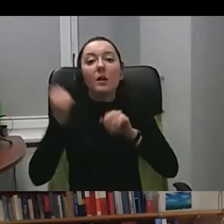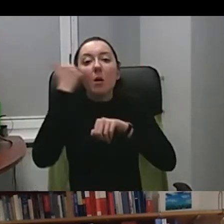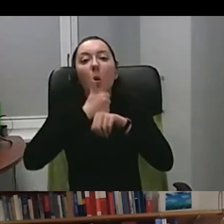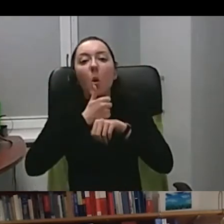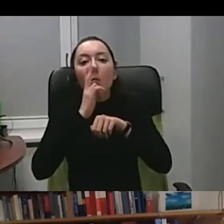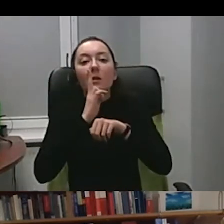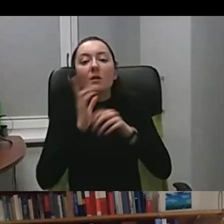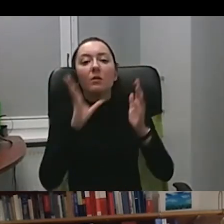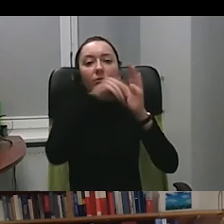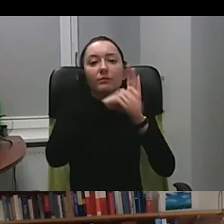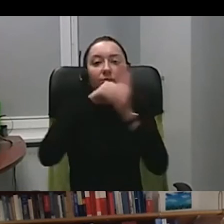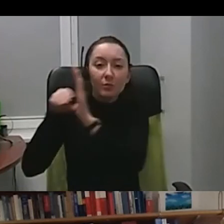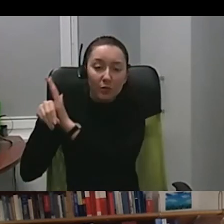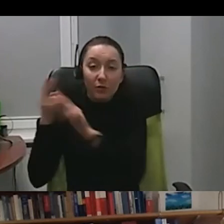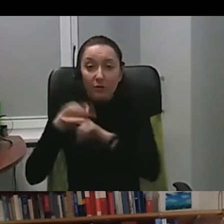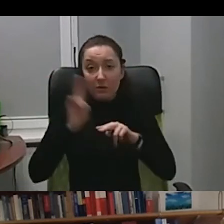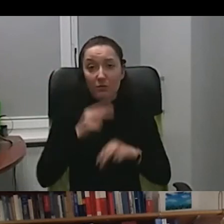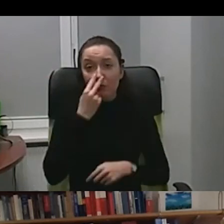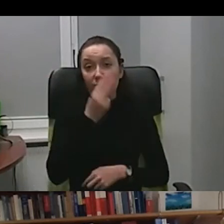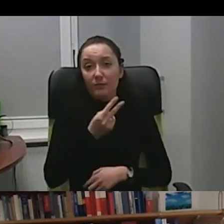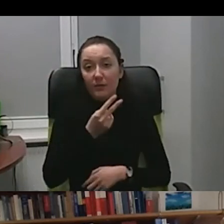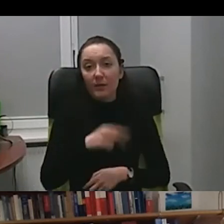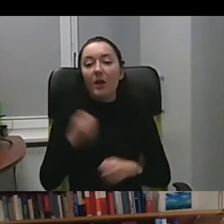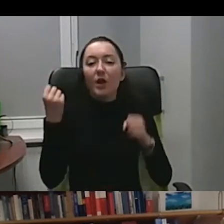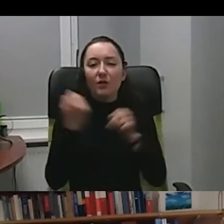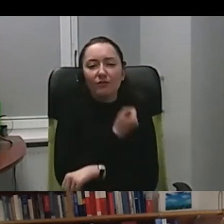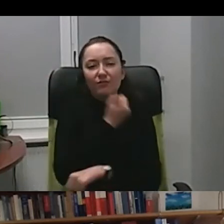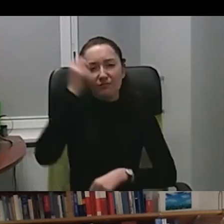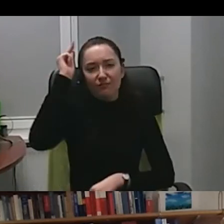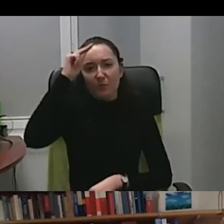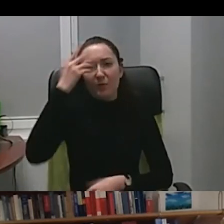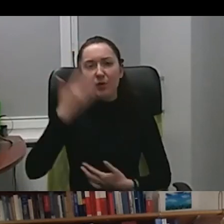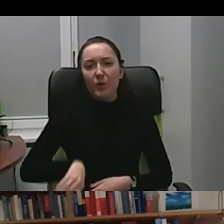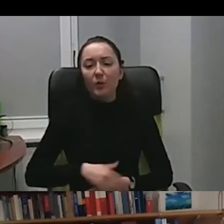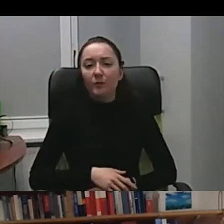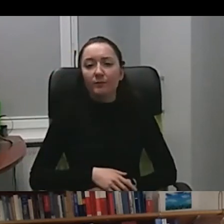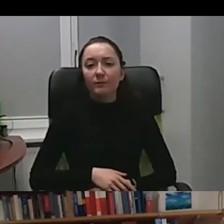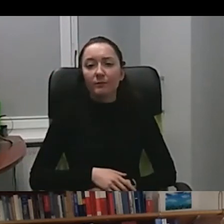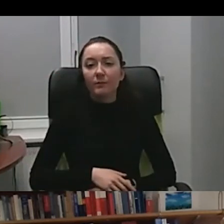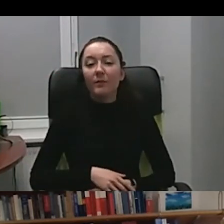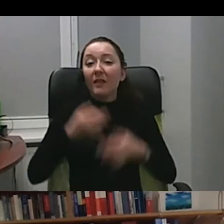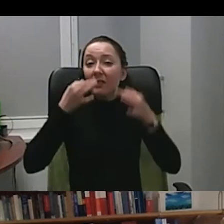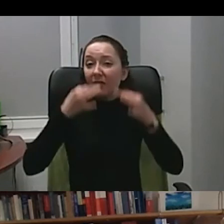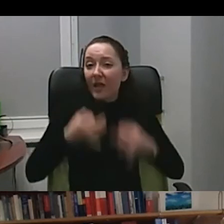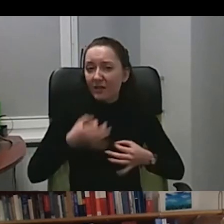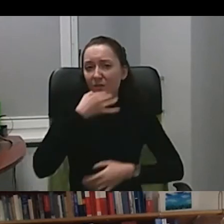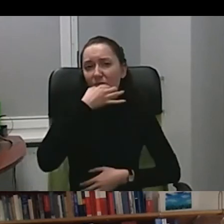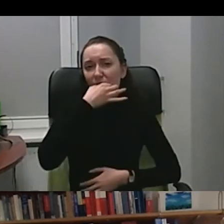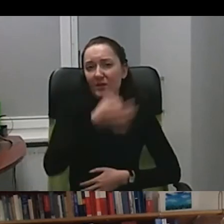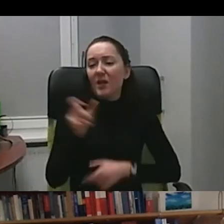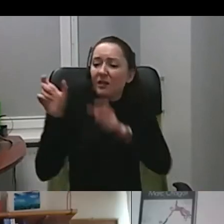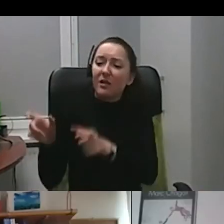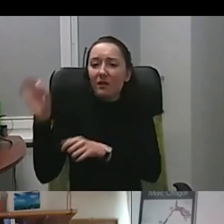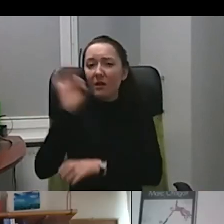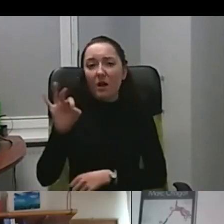some lesson learned that, and again, I'm not allowed to have a position on the issue of sanctions, but it's just an illustration that sometimes they can